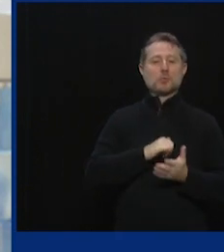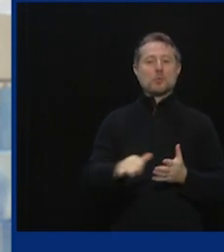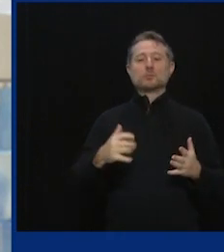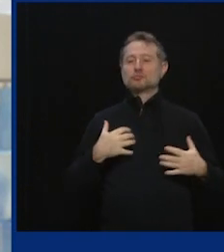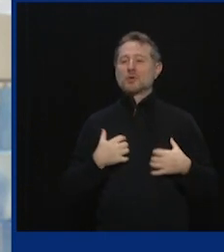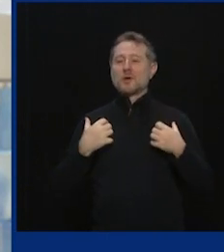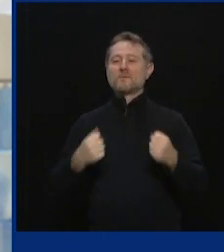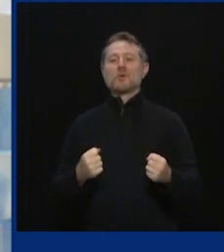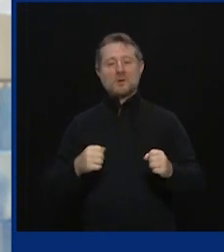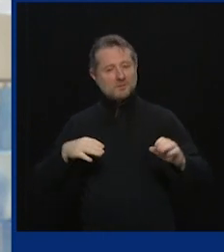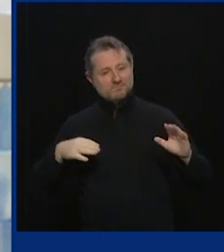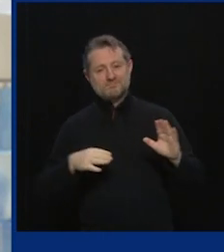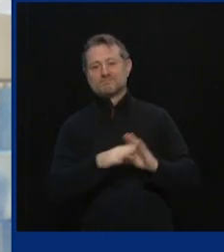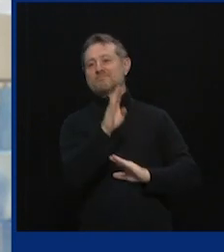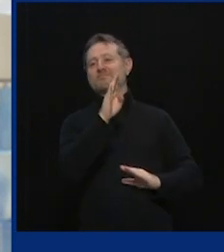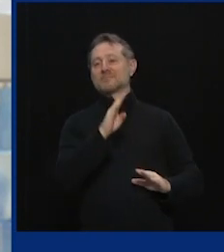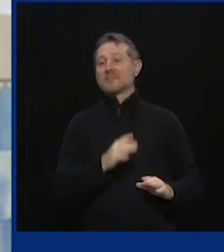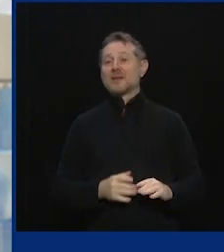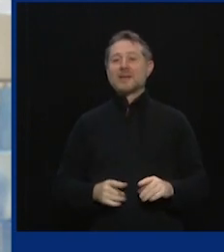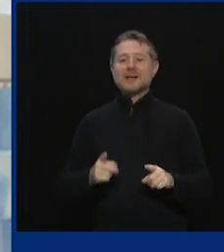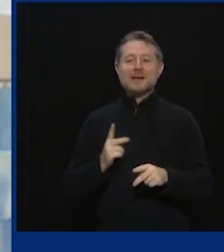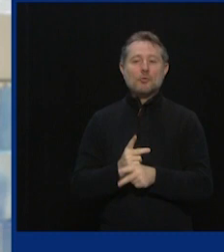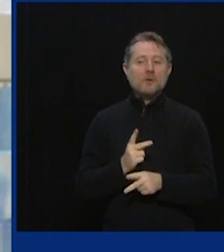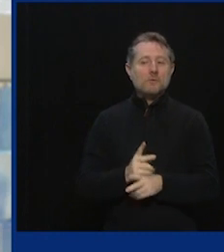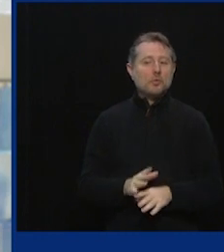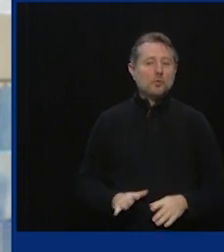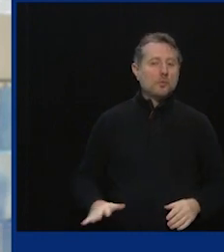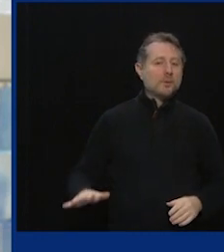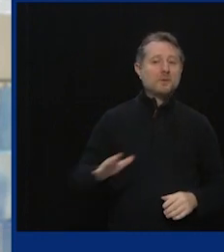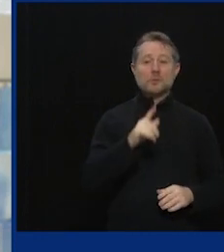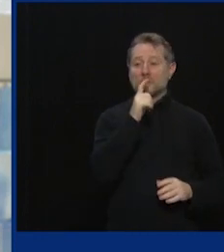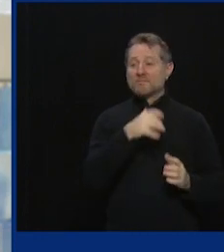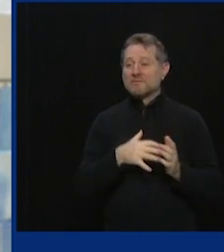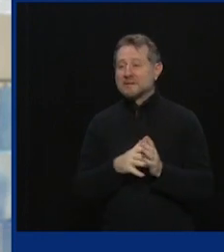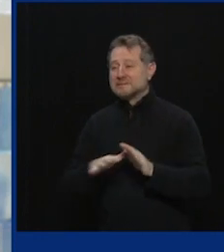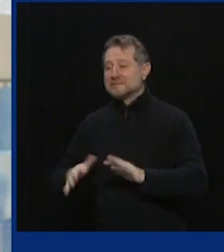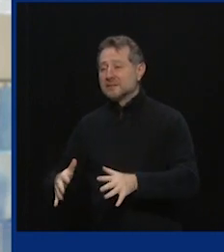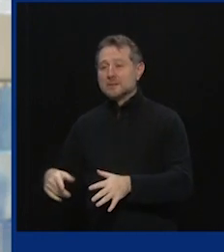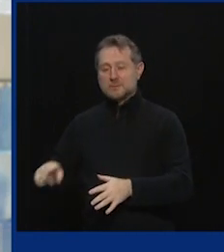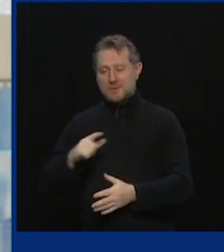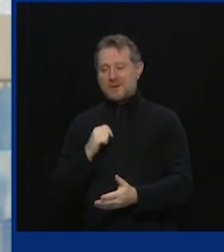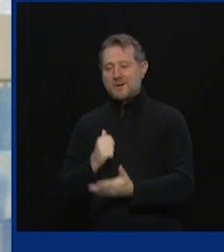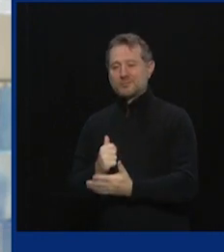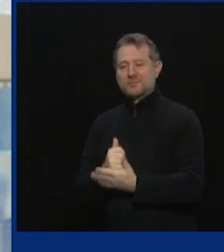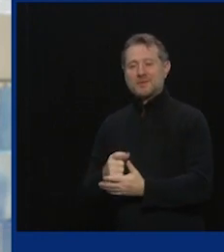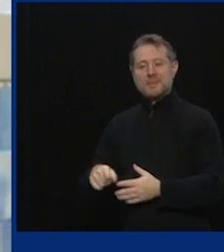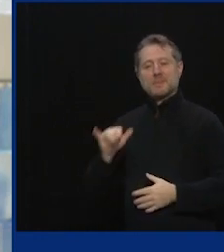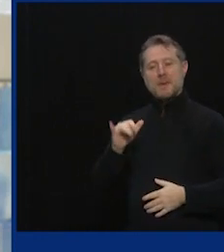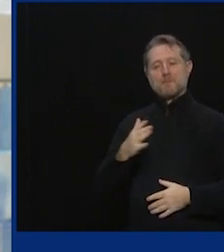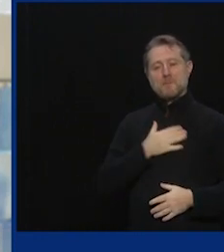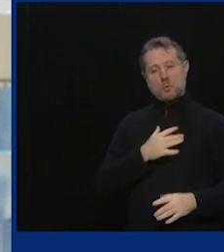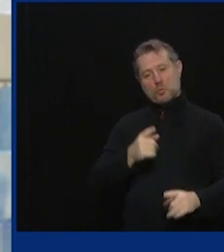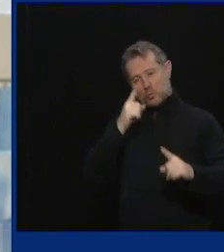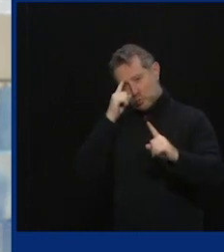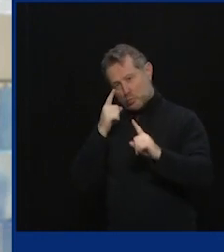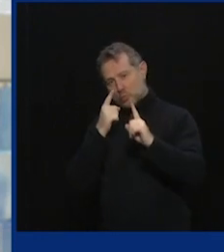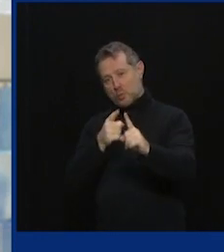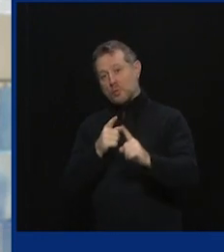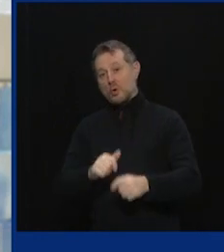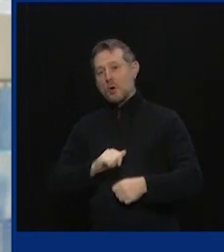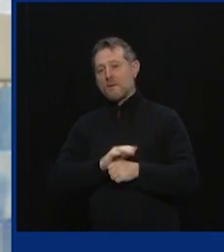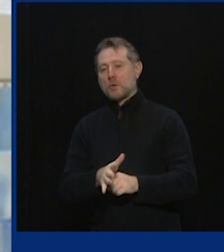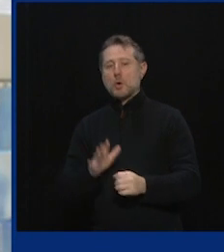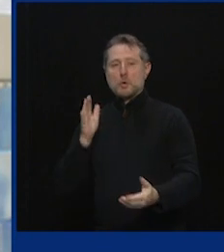start taking care of people in their most vulnerable times. That is my highest priority. Get through this pandemic, get